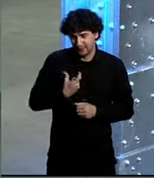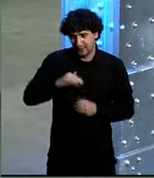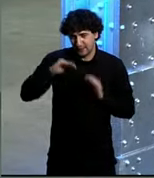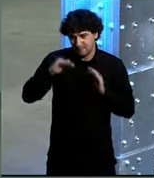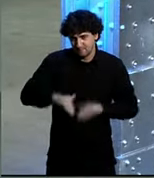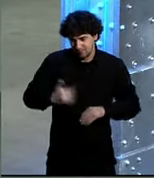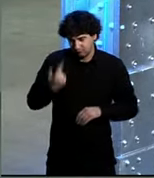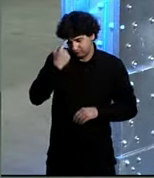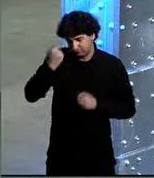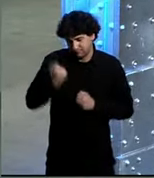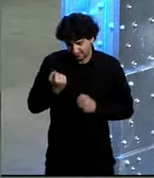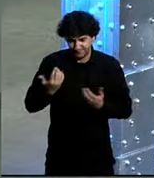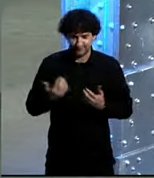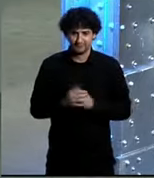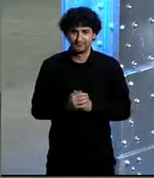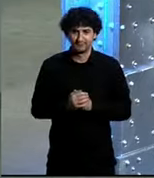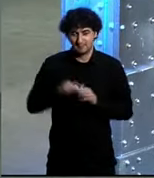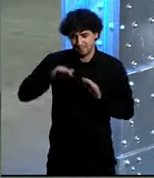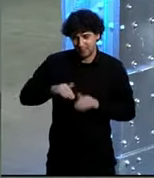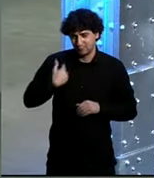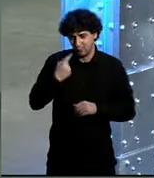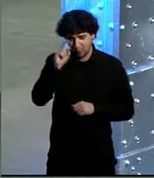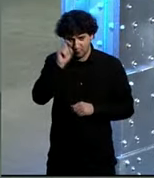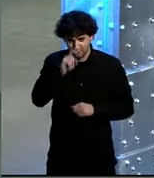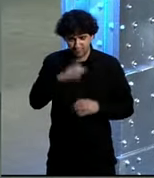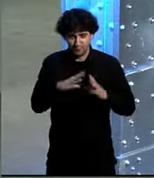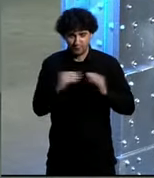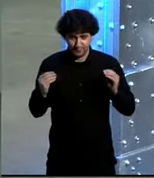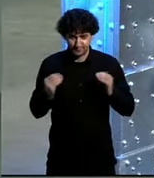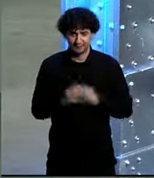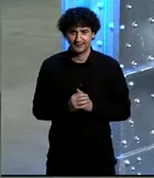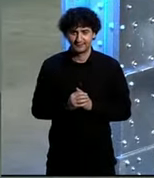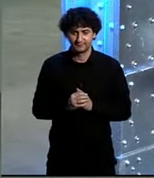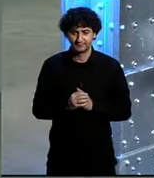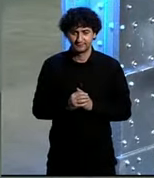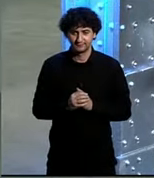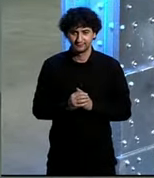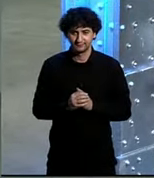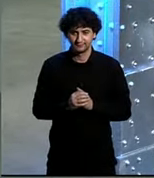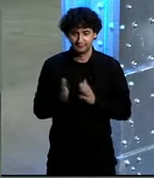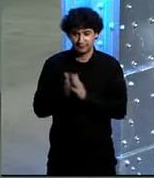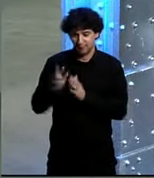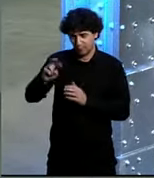So I won't be so academic, even if I also teach at university, at the